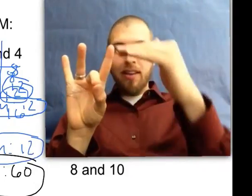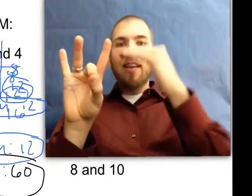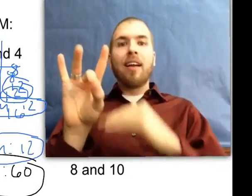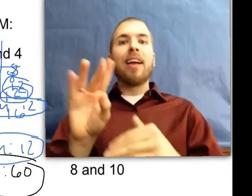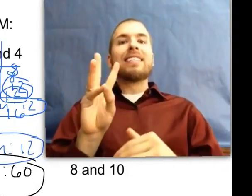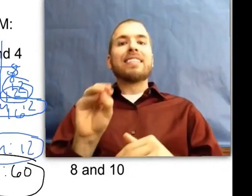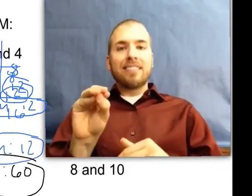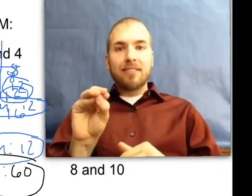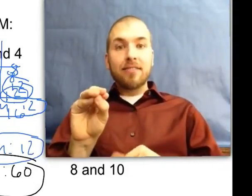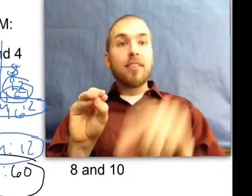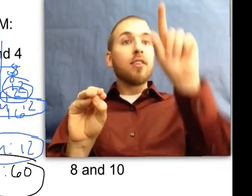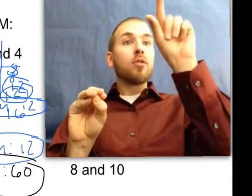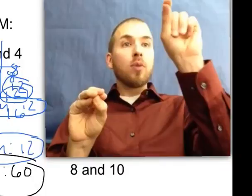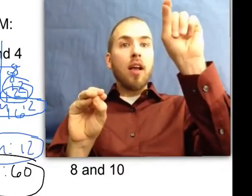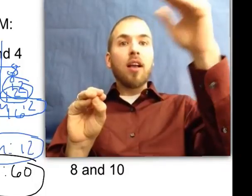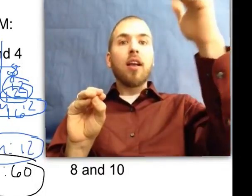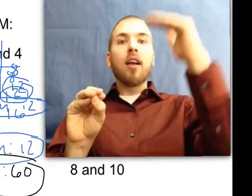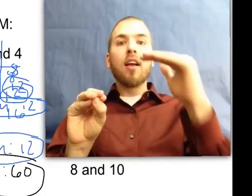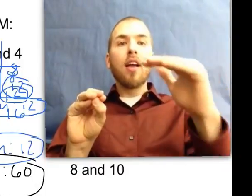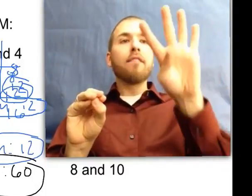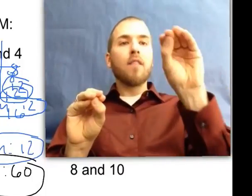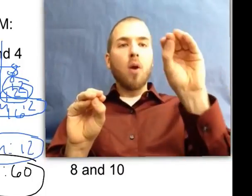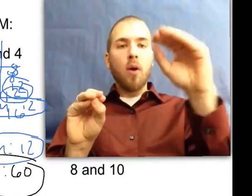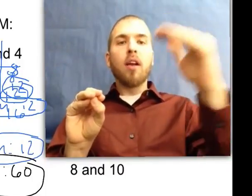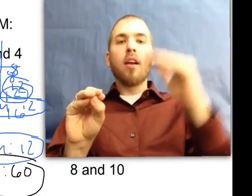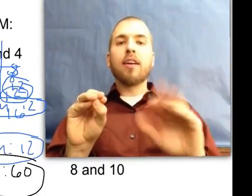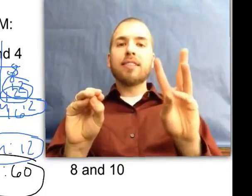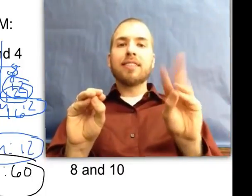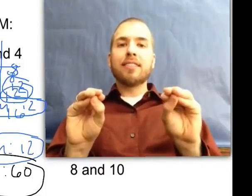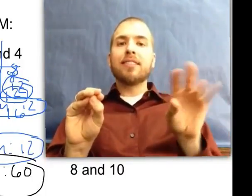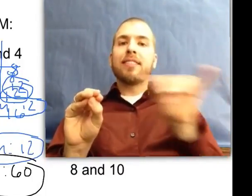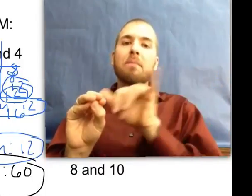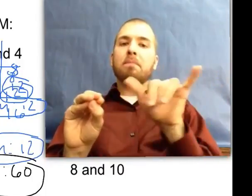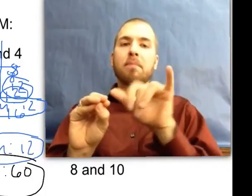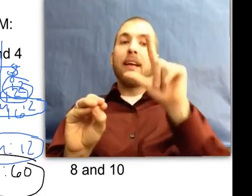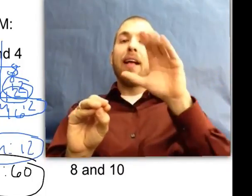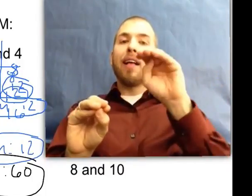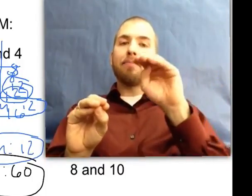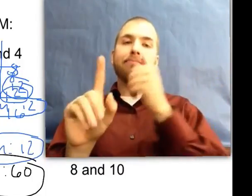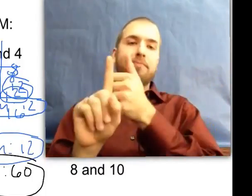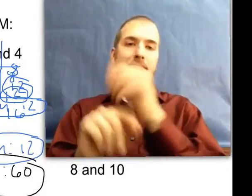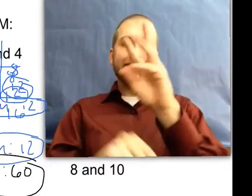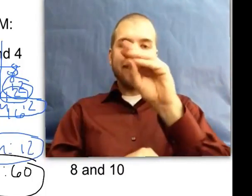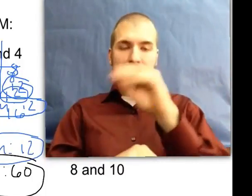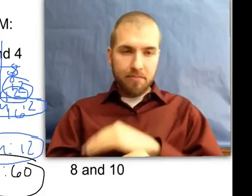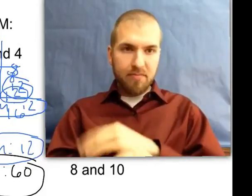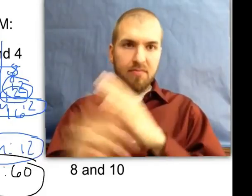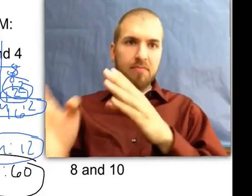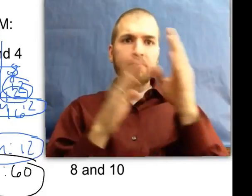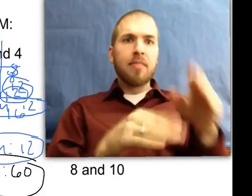Instead of having to write out each one of those LCM multiples until we found that 60